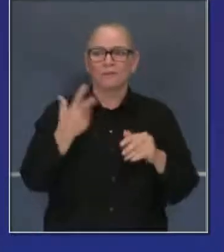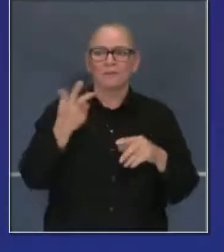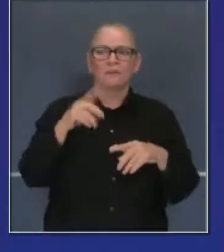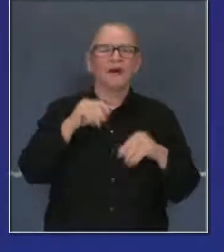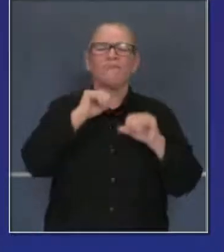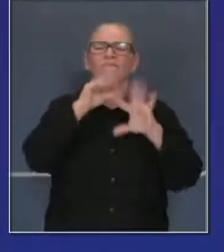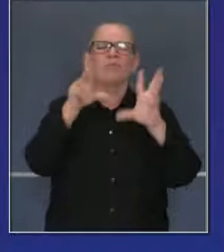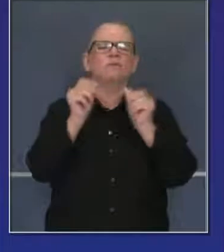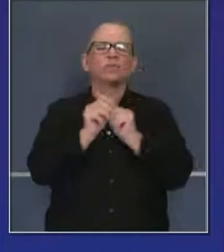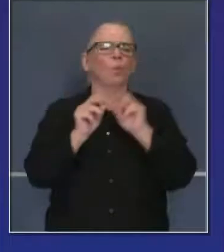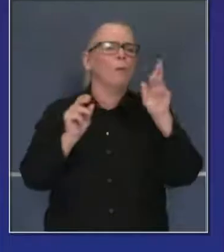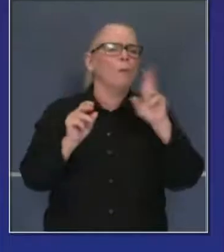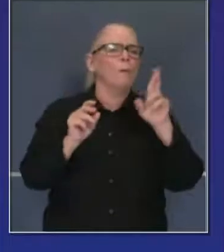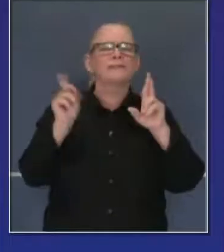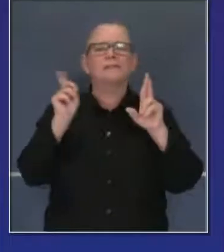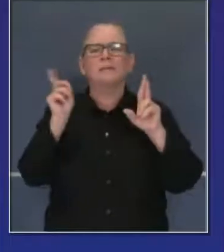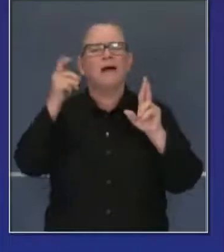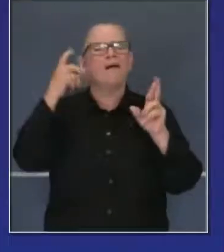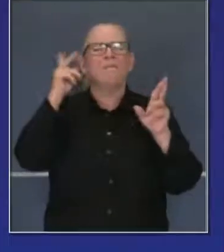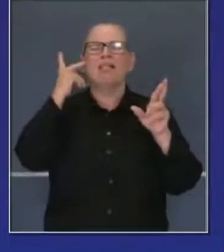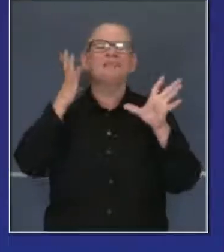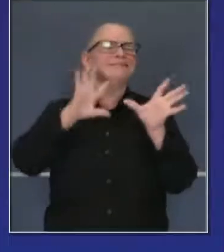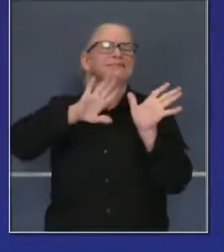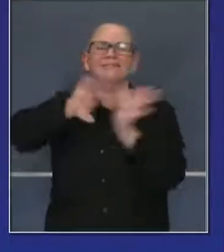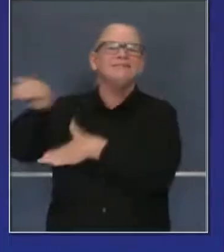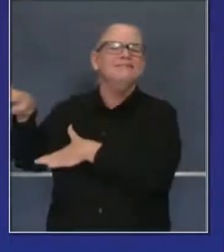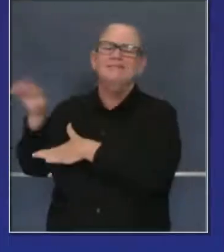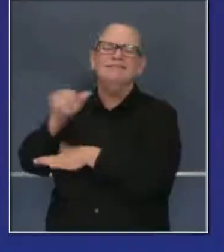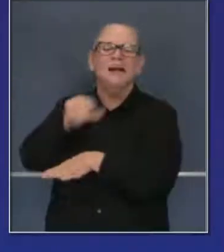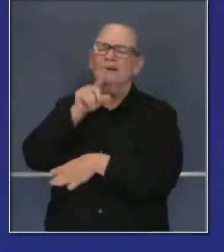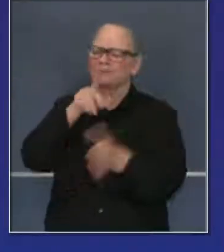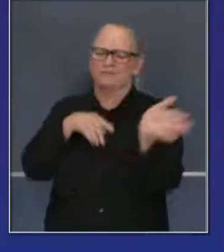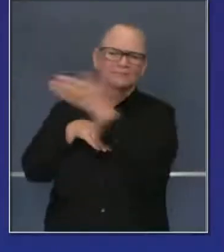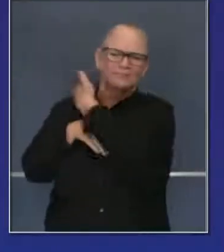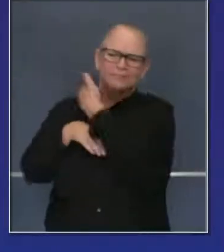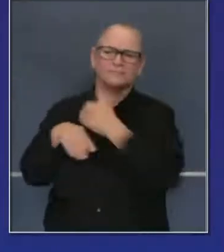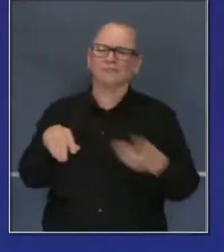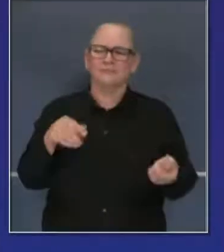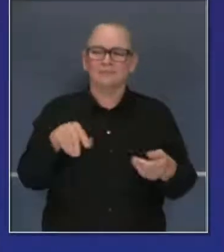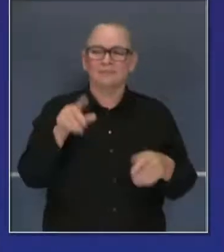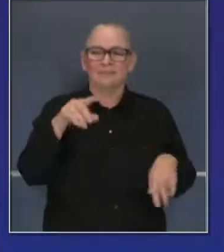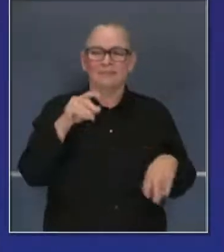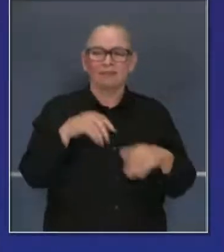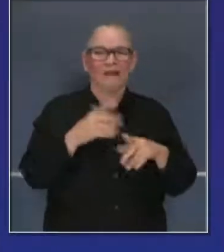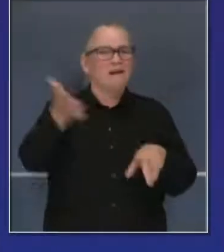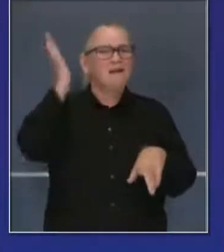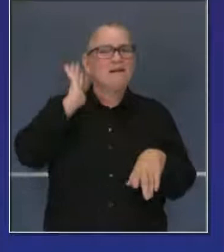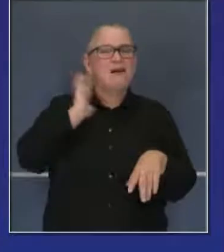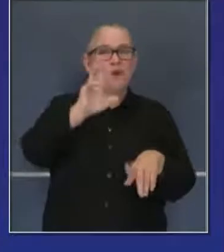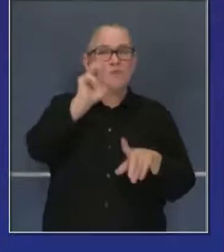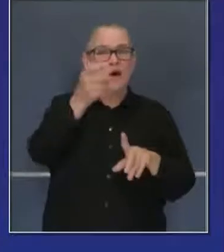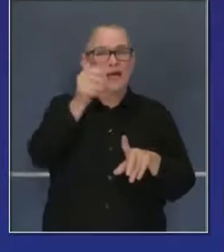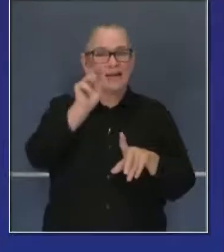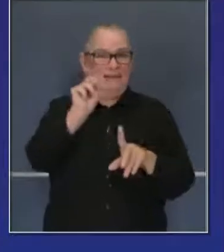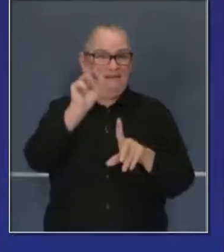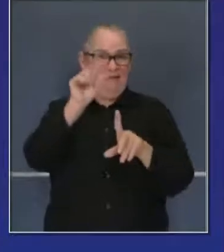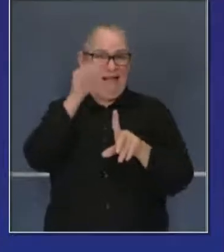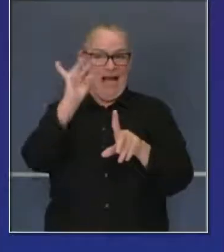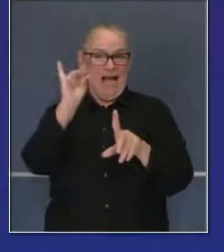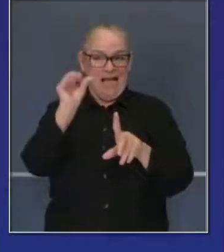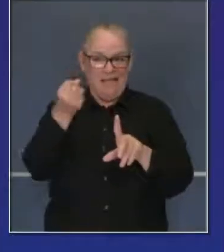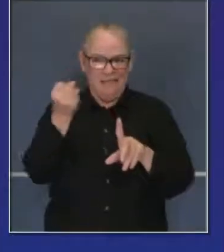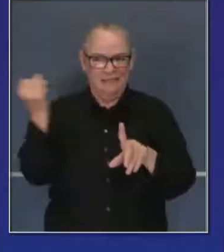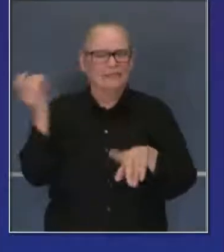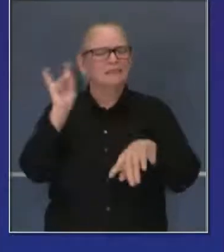Schwarzenegger, going back to Governor Reagan, who established in 1970 many of the tenets, the California Air Resources Board and